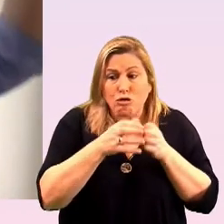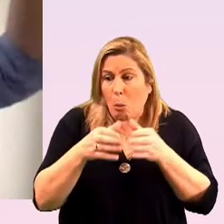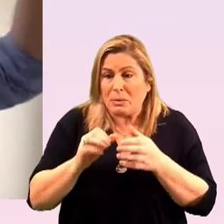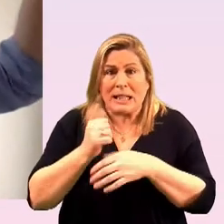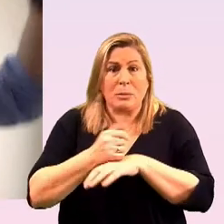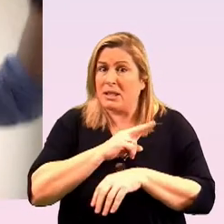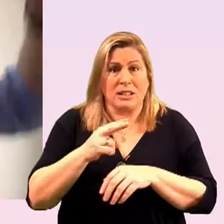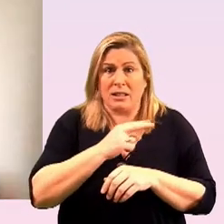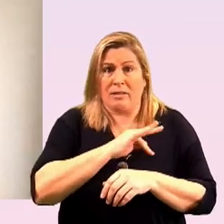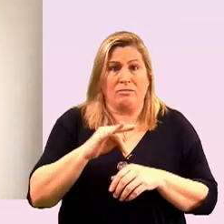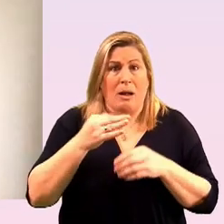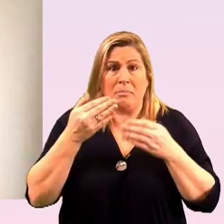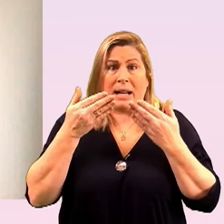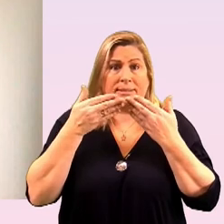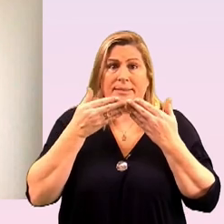the mainstream.